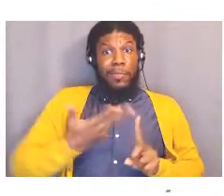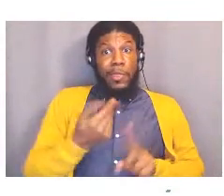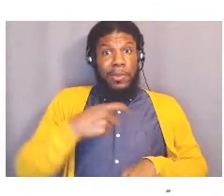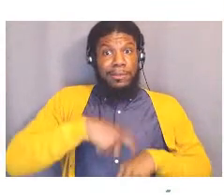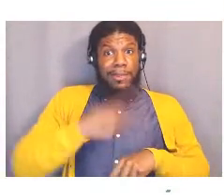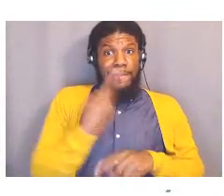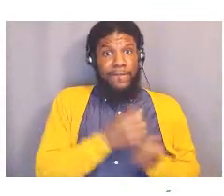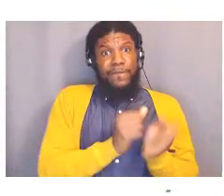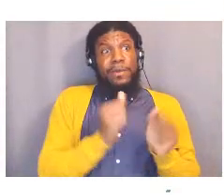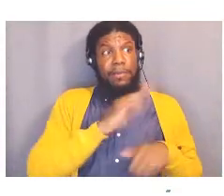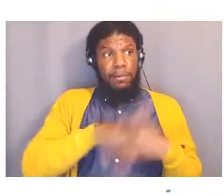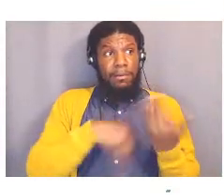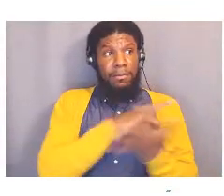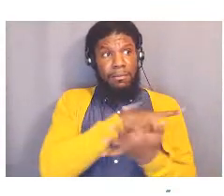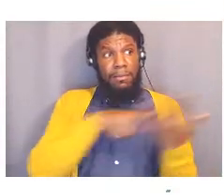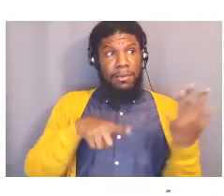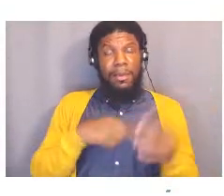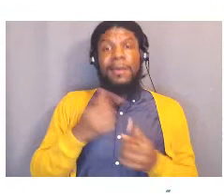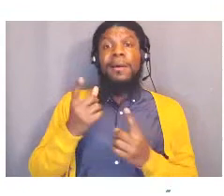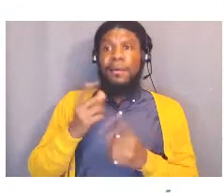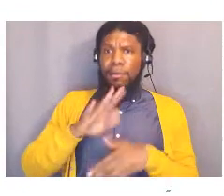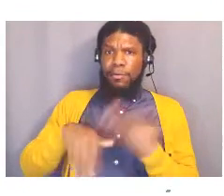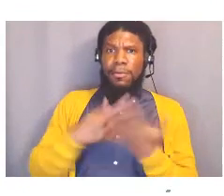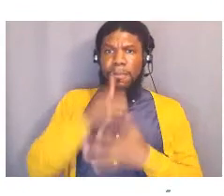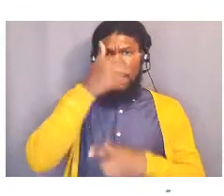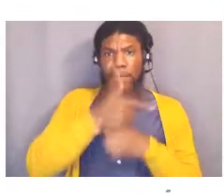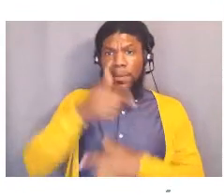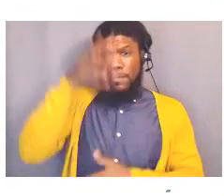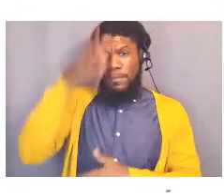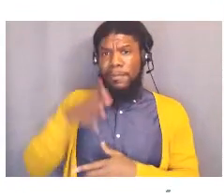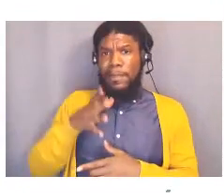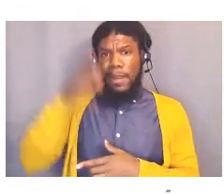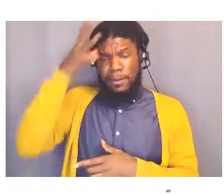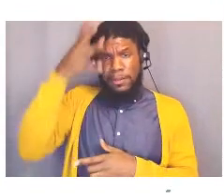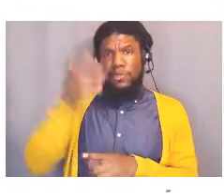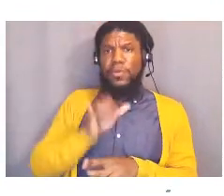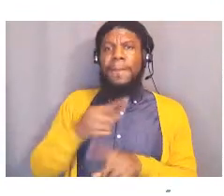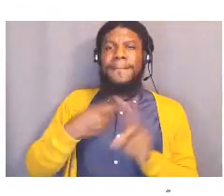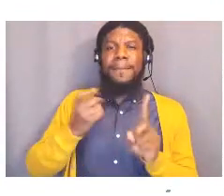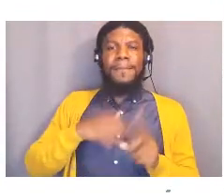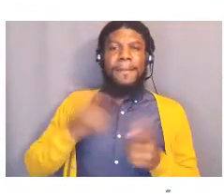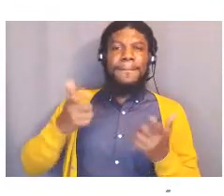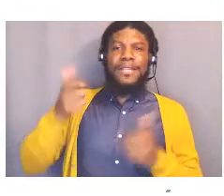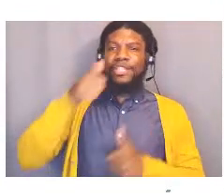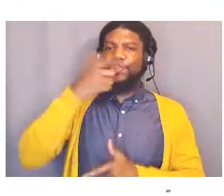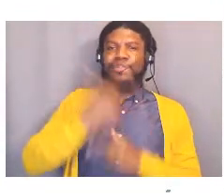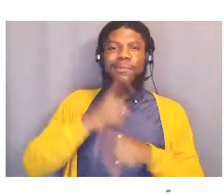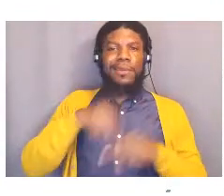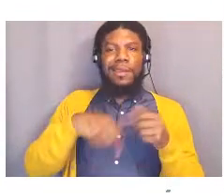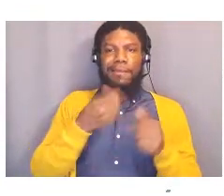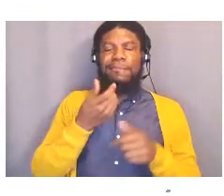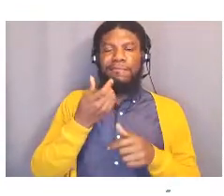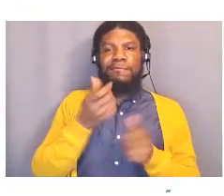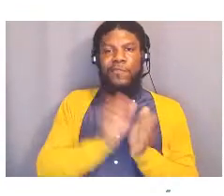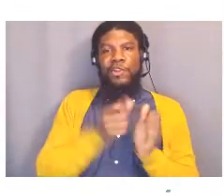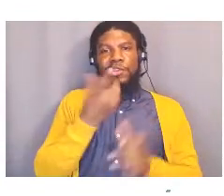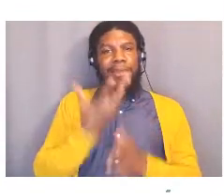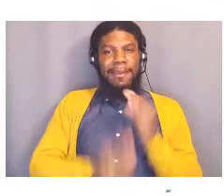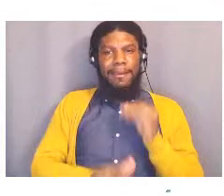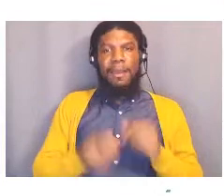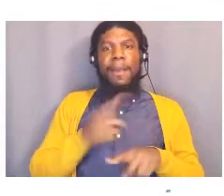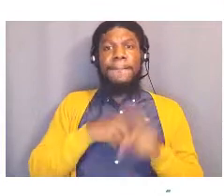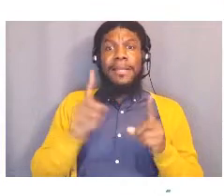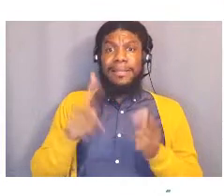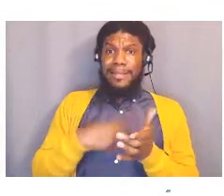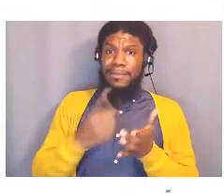big sister Rachel, who had died before I could get her. Sometime I had to take folk all the way up to Canada where it was cold. Anybody